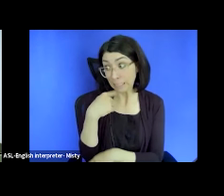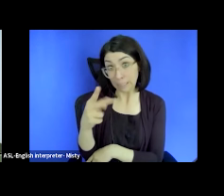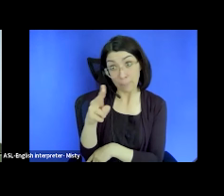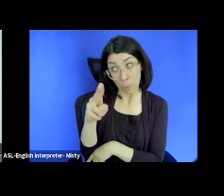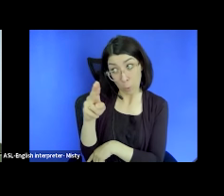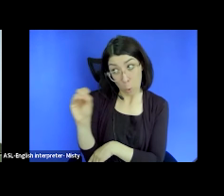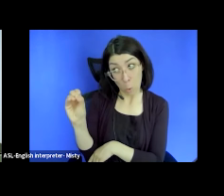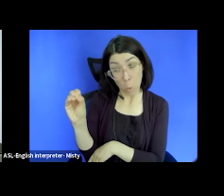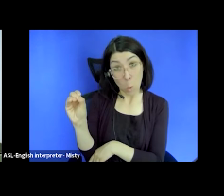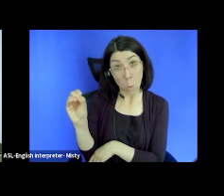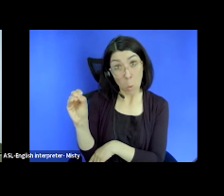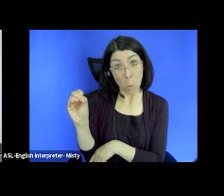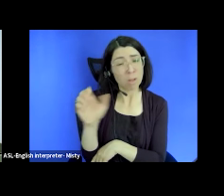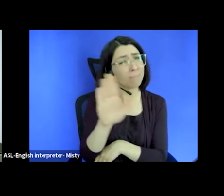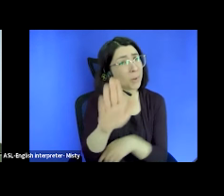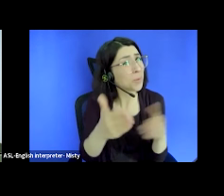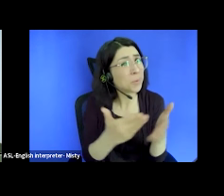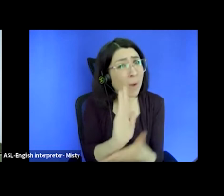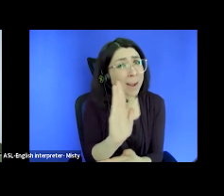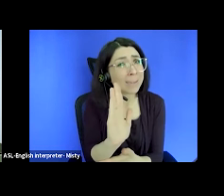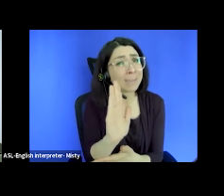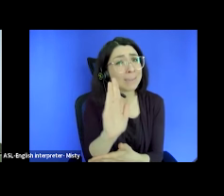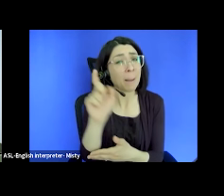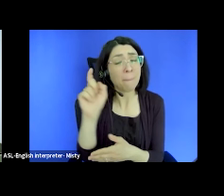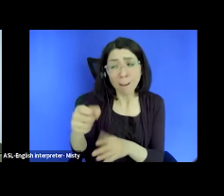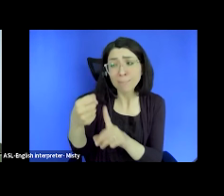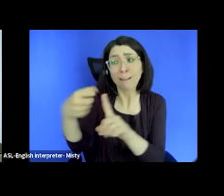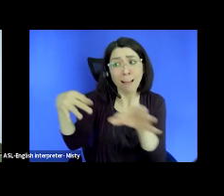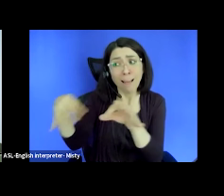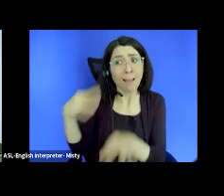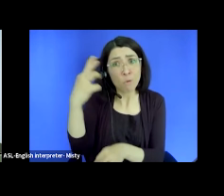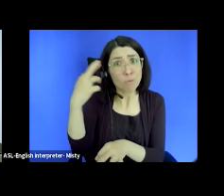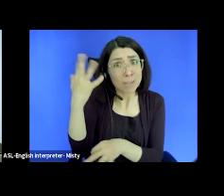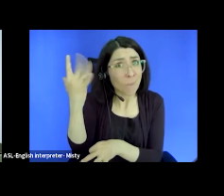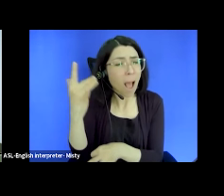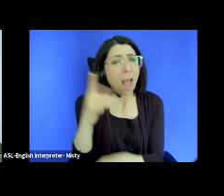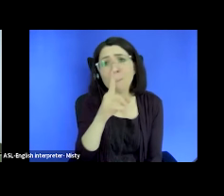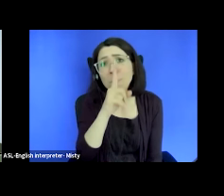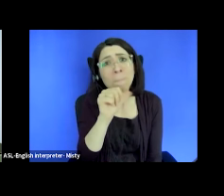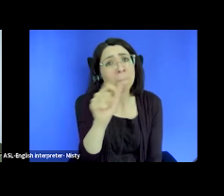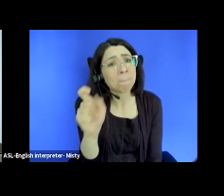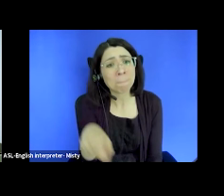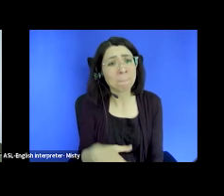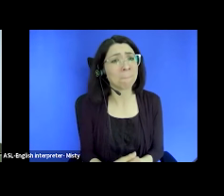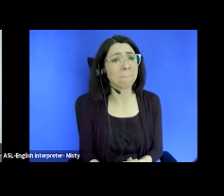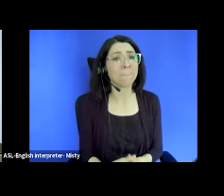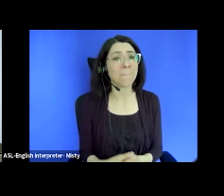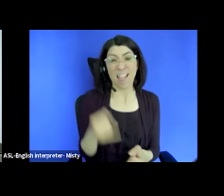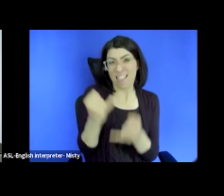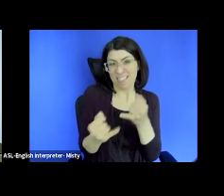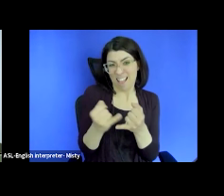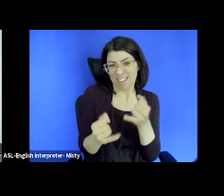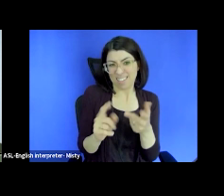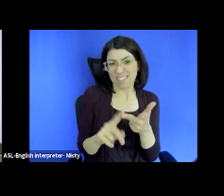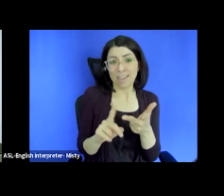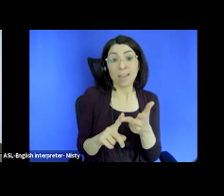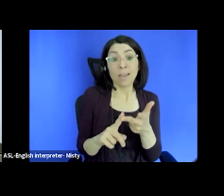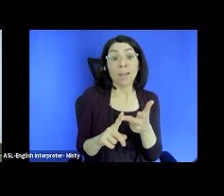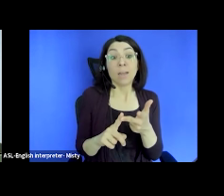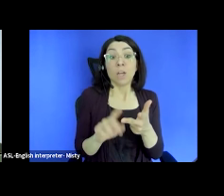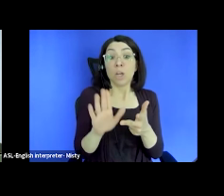give an explanation, and so forth. And lastly, we can change our non-assertive thinking by using cognitive behavior therapy,